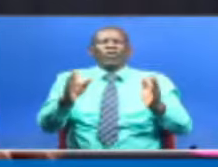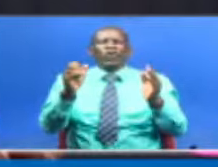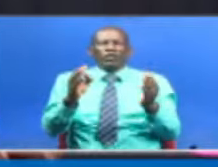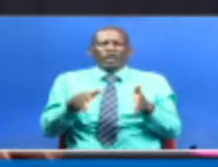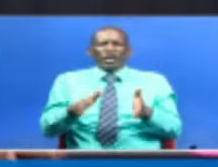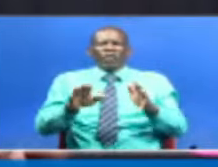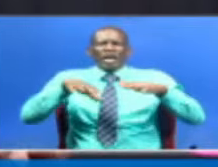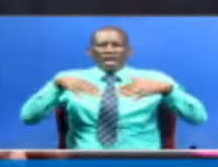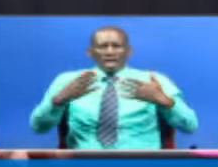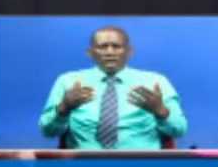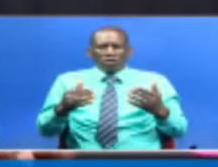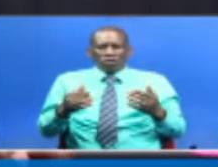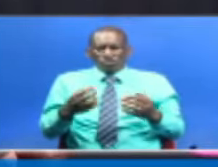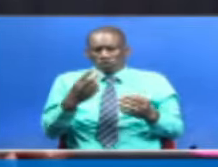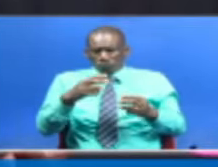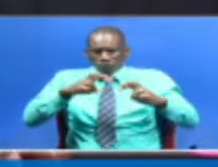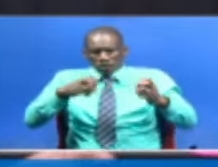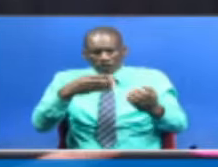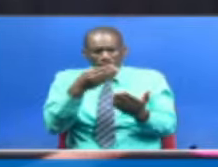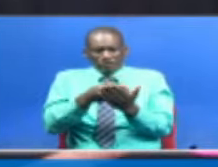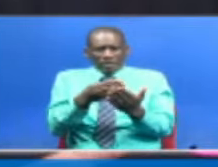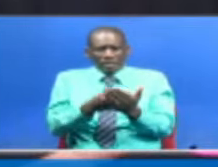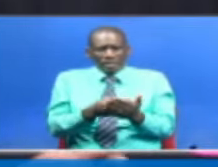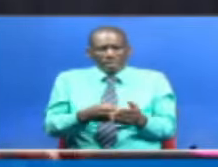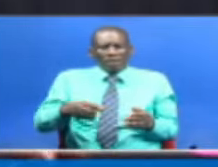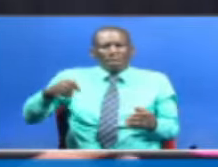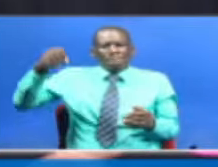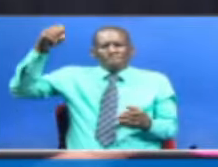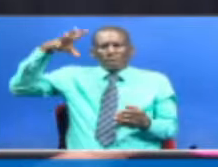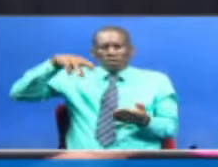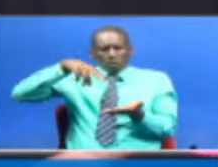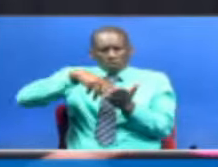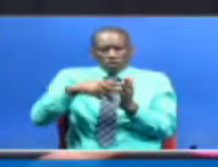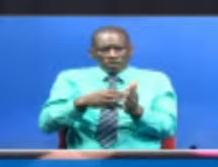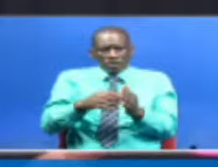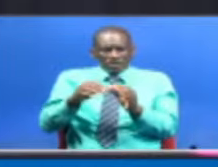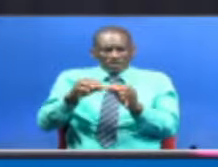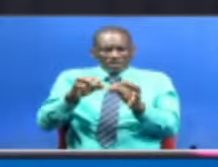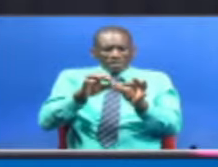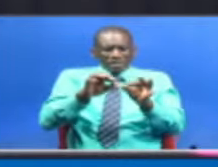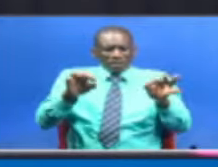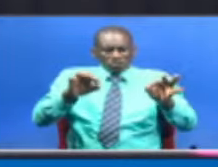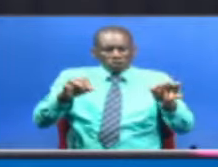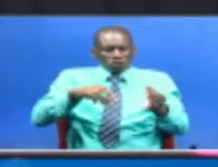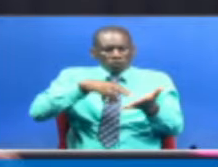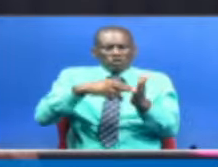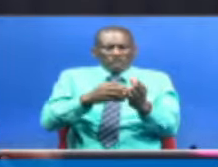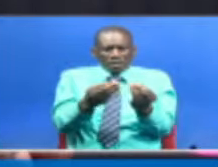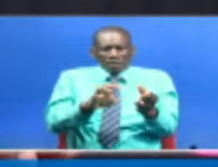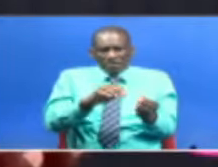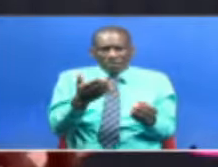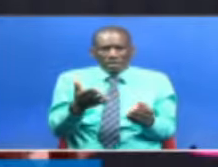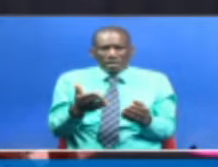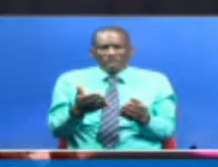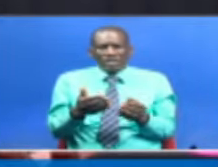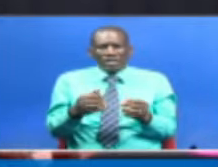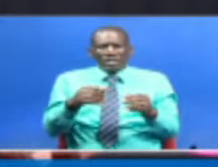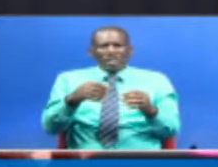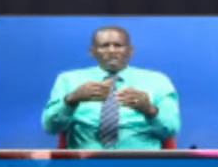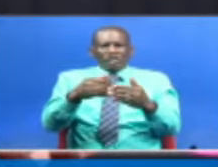how to look at refinancing power projects, transmission projects, and so on and so forth. In the front of